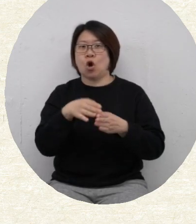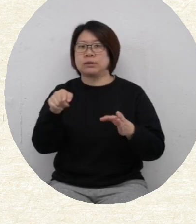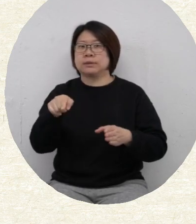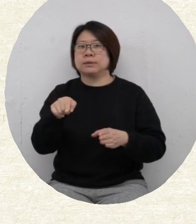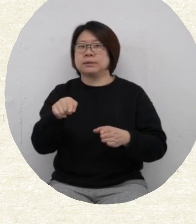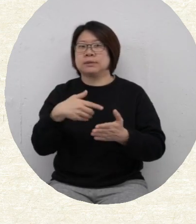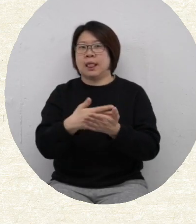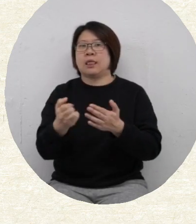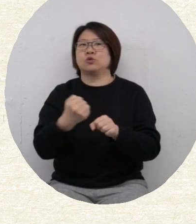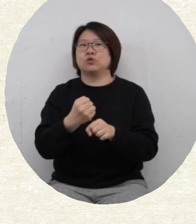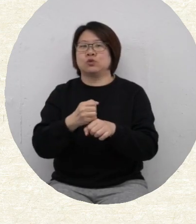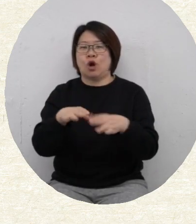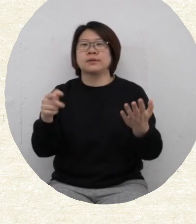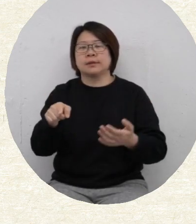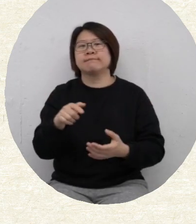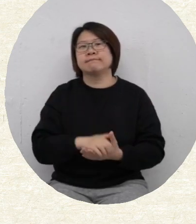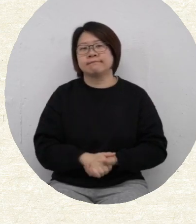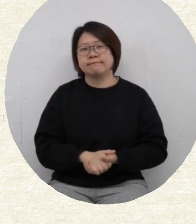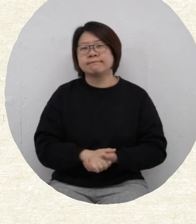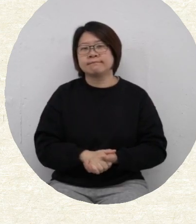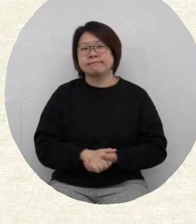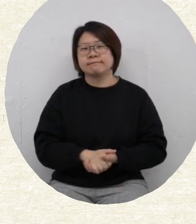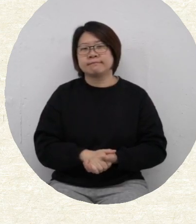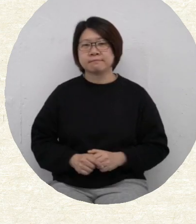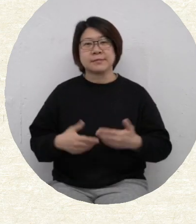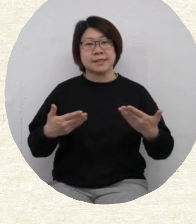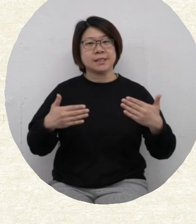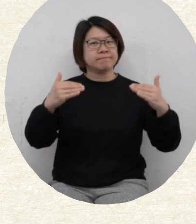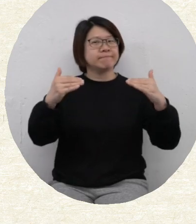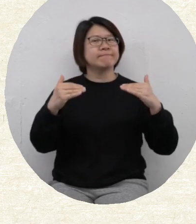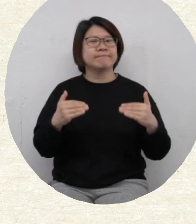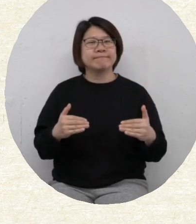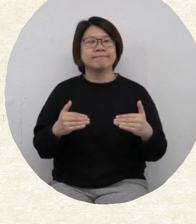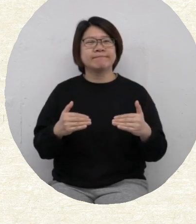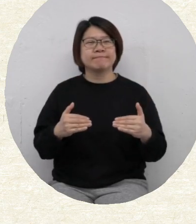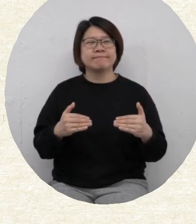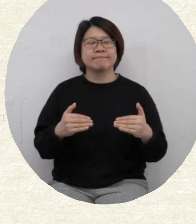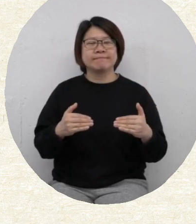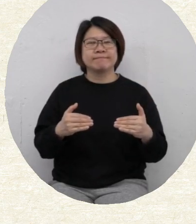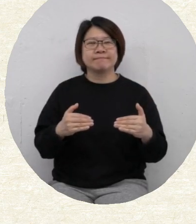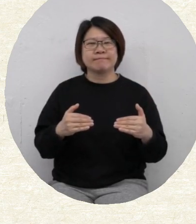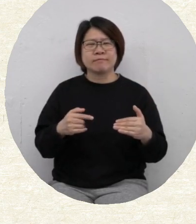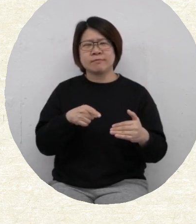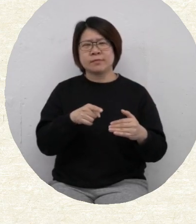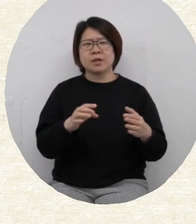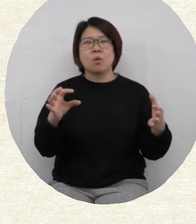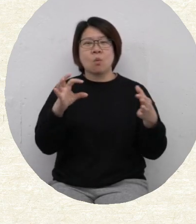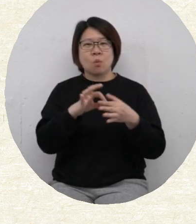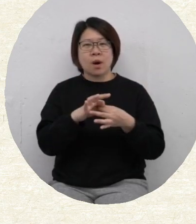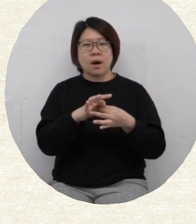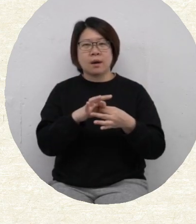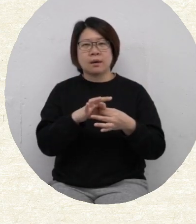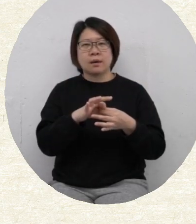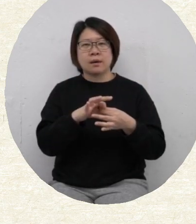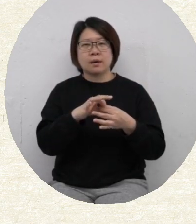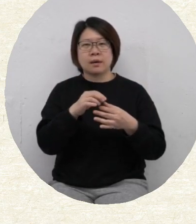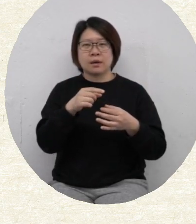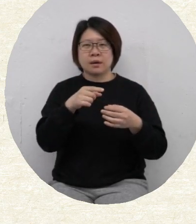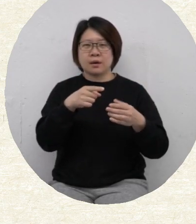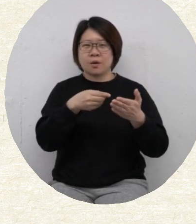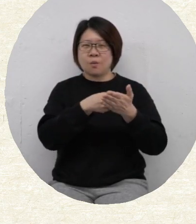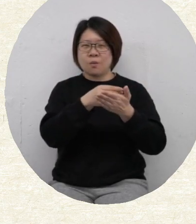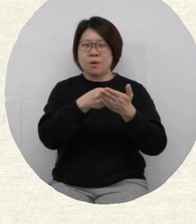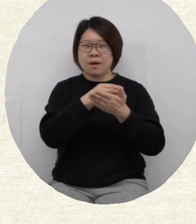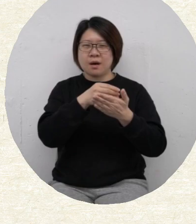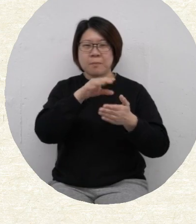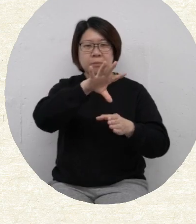being nothing, but oftentimes it turns into. But it would be a basis of your art somewhere, somehow, I believe, because everything you've